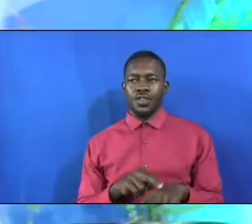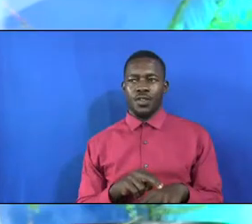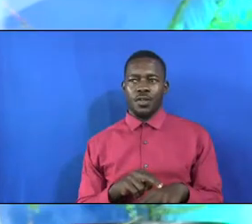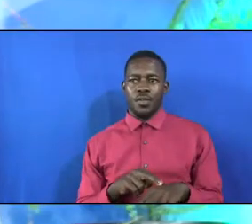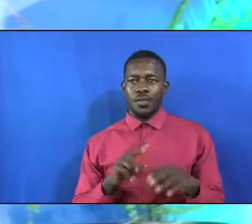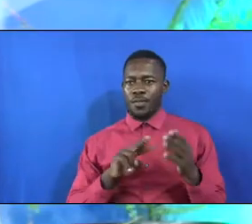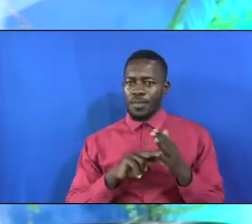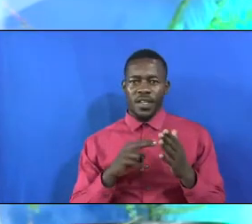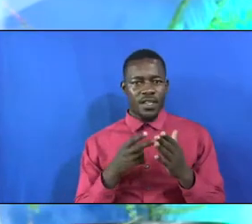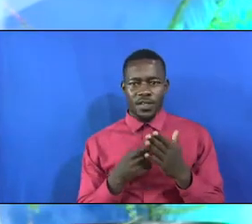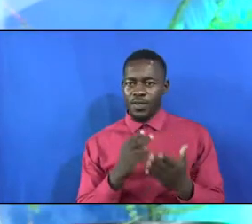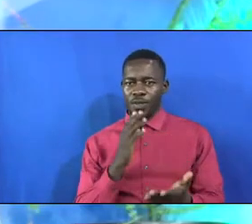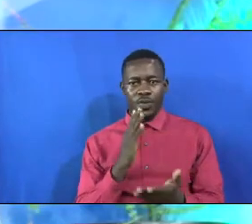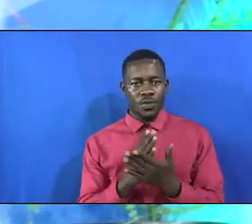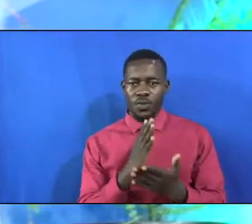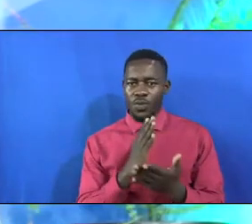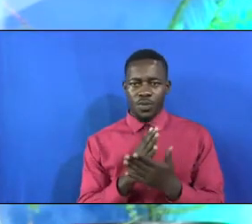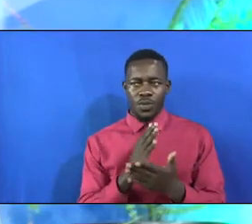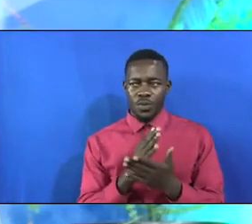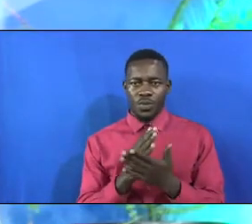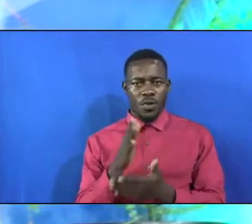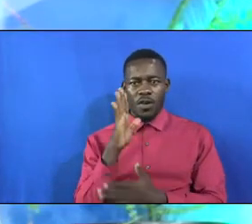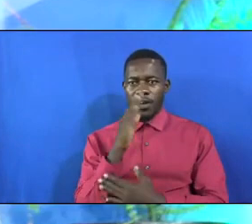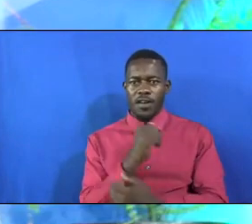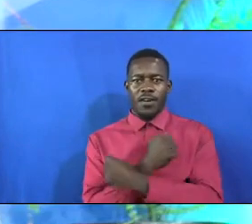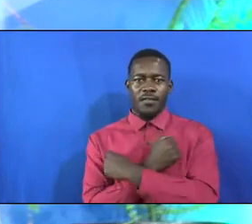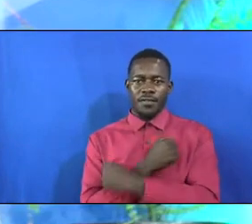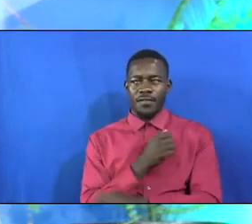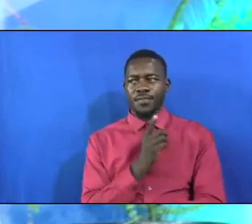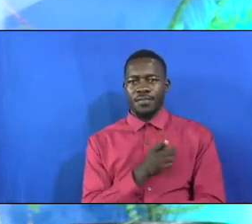found a great favor in the sight of God.